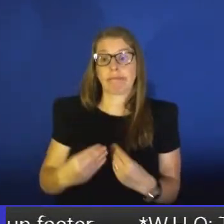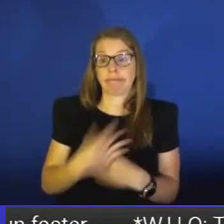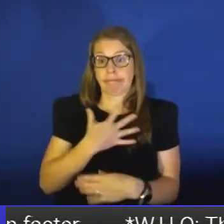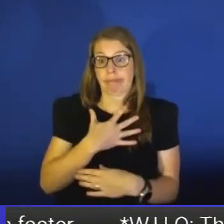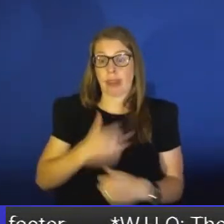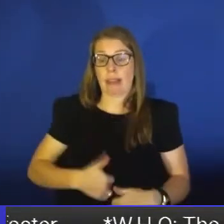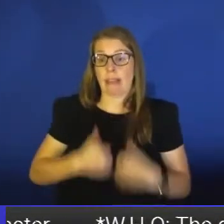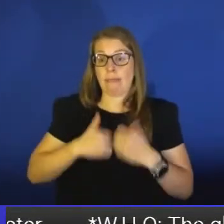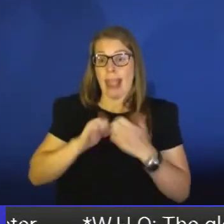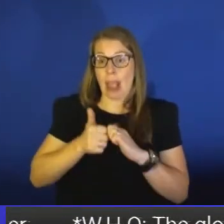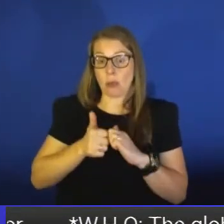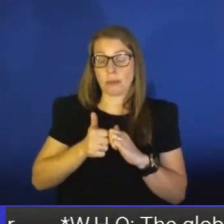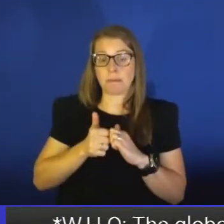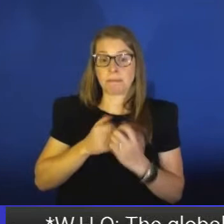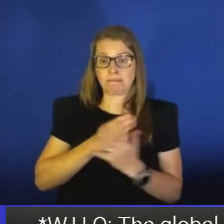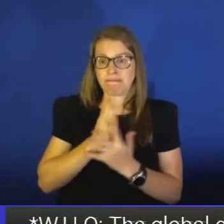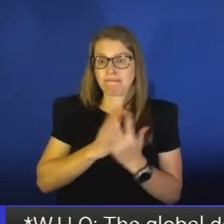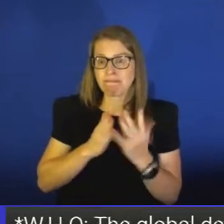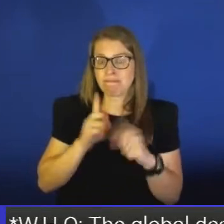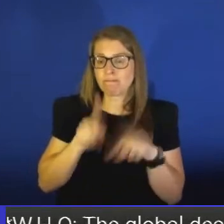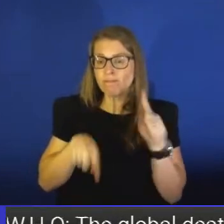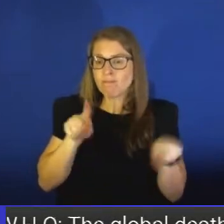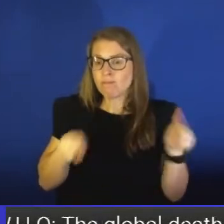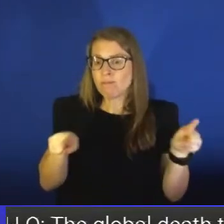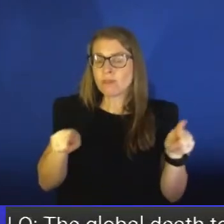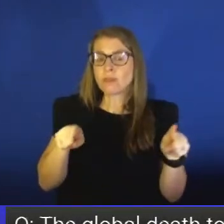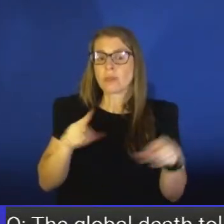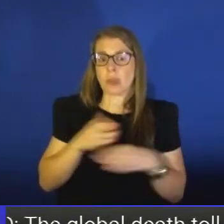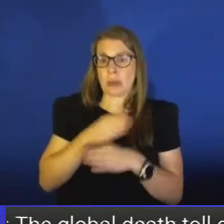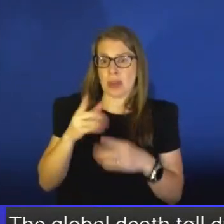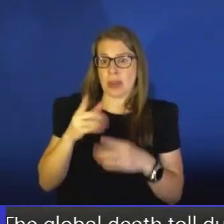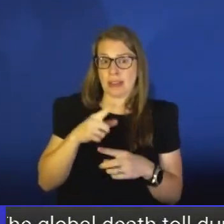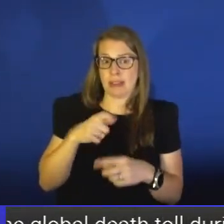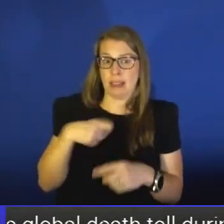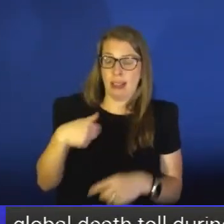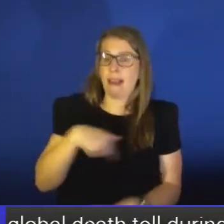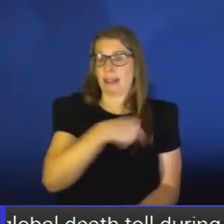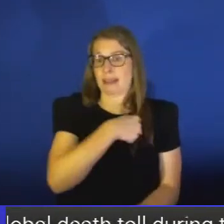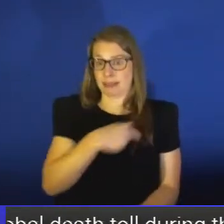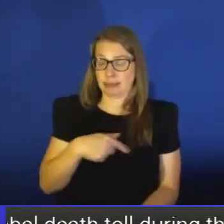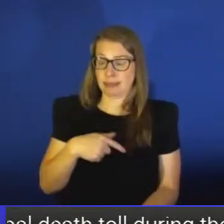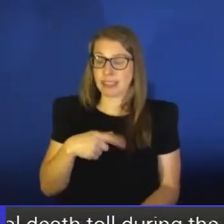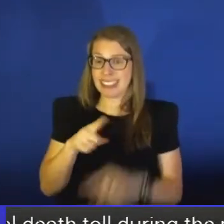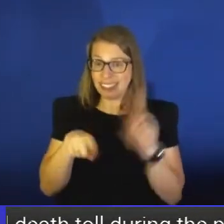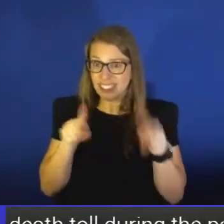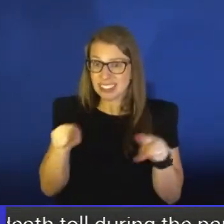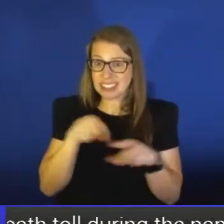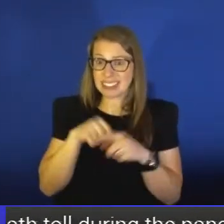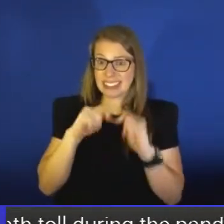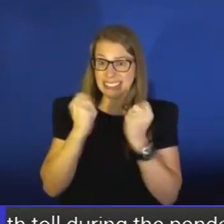brings differences amongst us, which differences in the team are what makes us stronger. And it's been really important